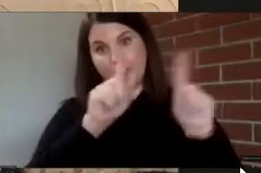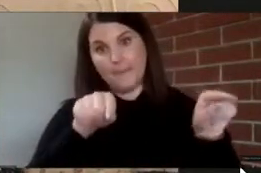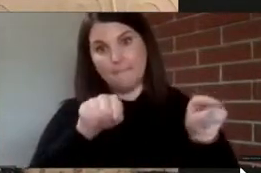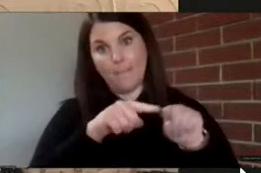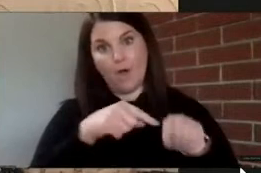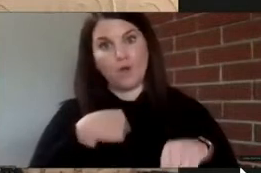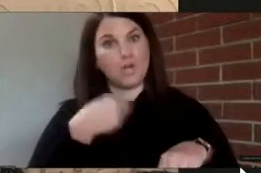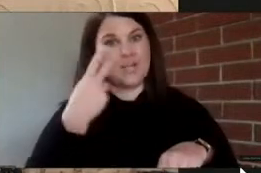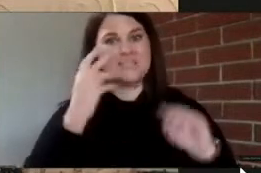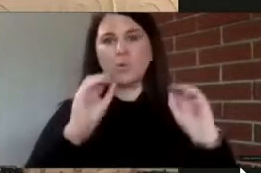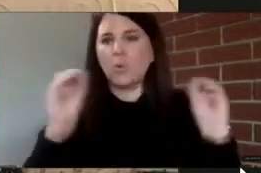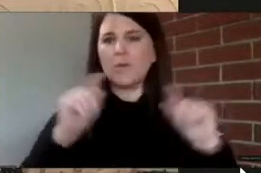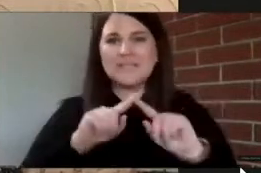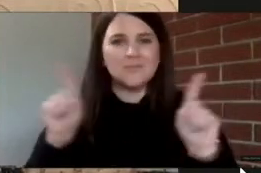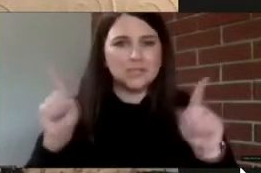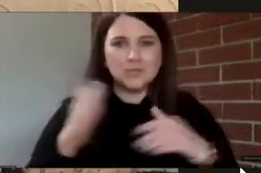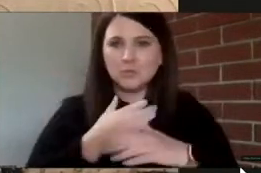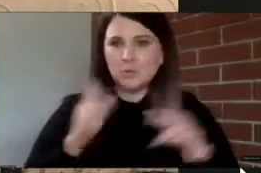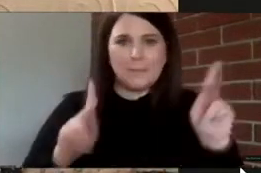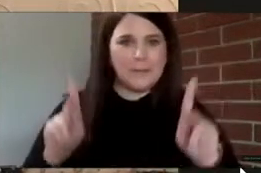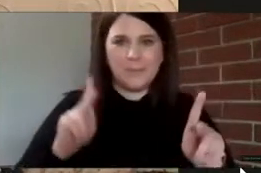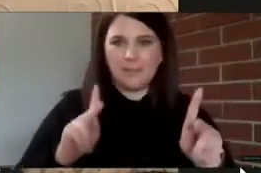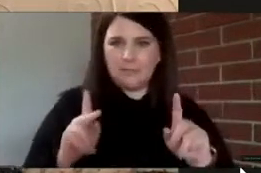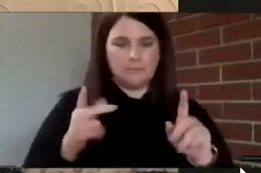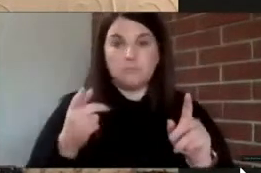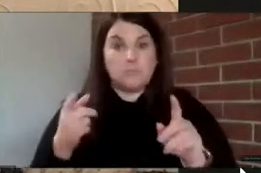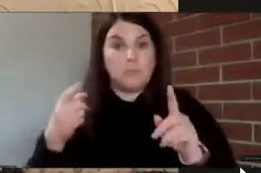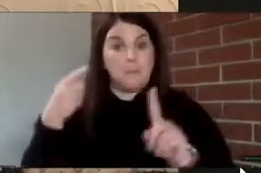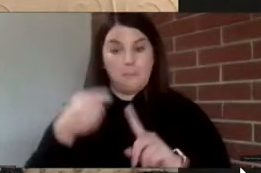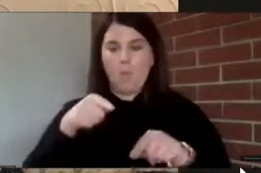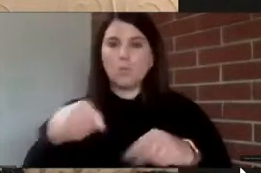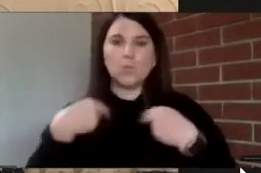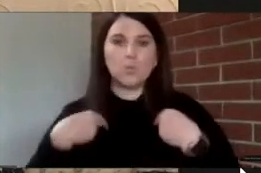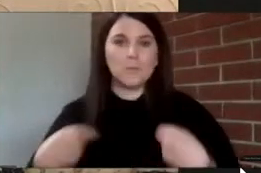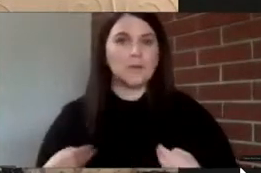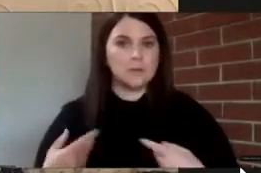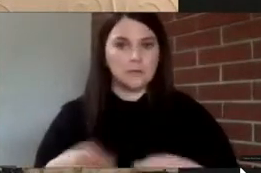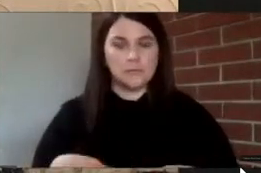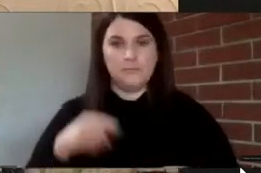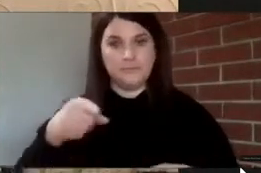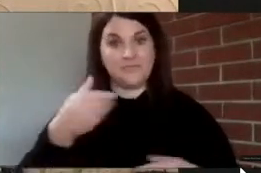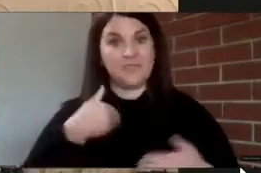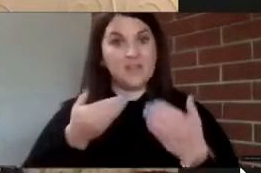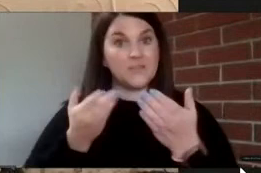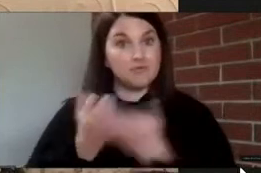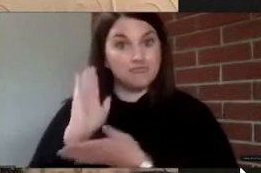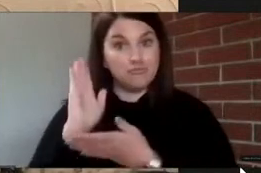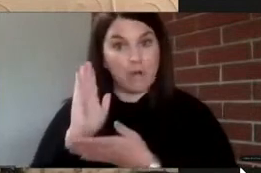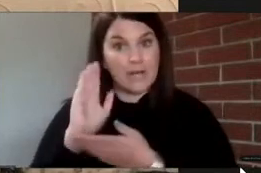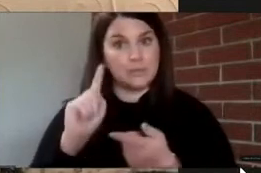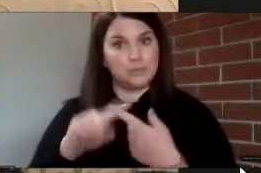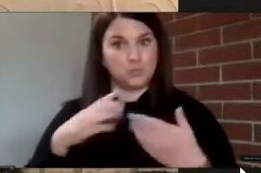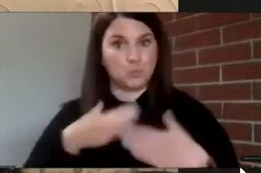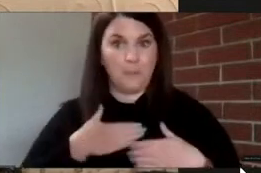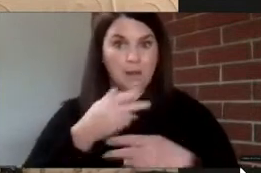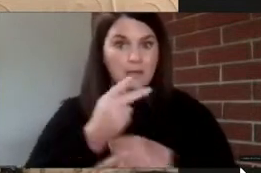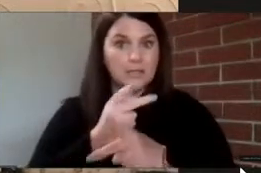any differences. I see it's a human being, and they have a right to my care.